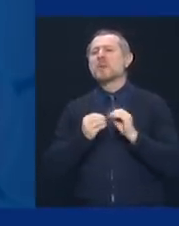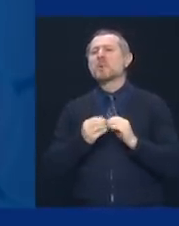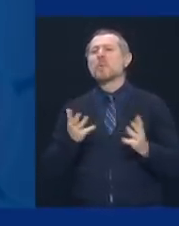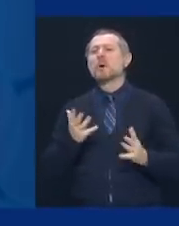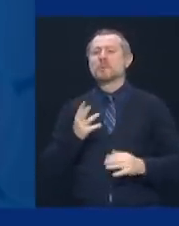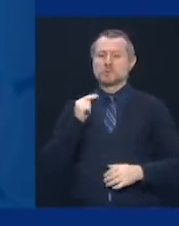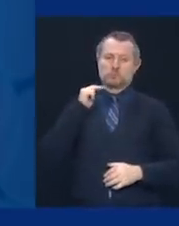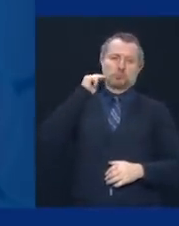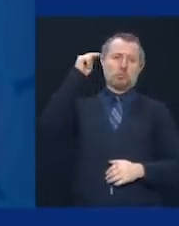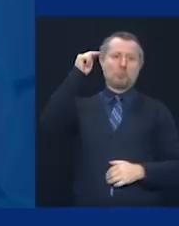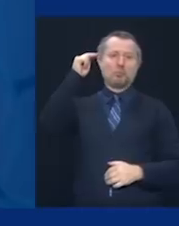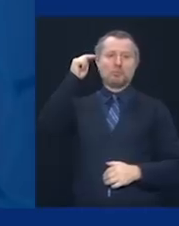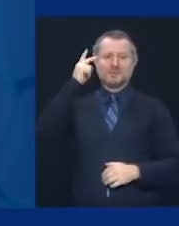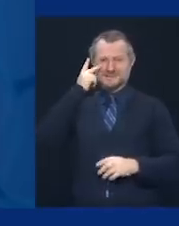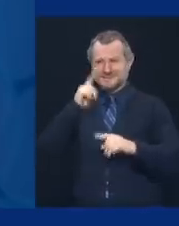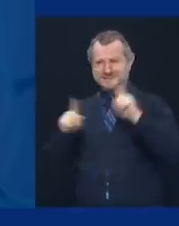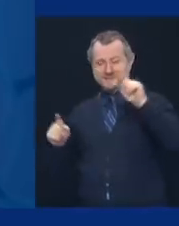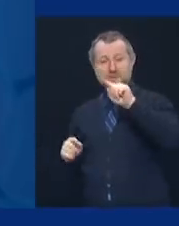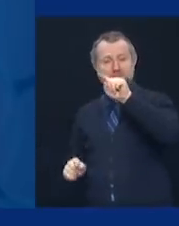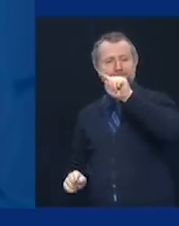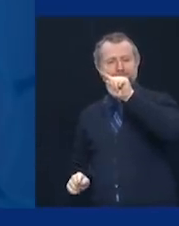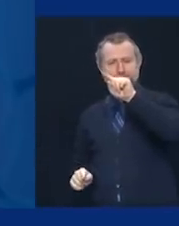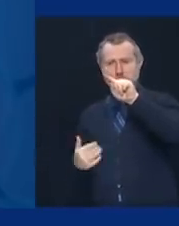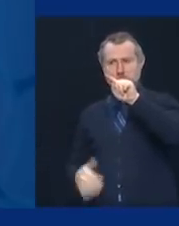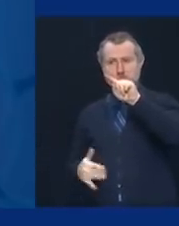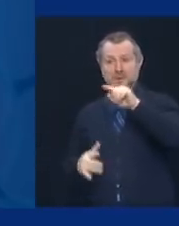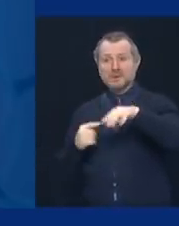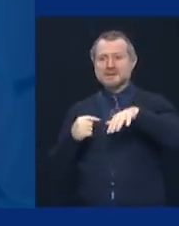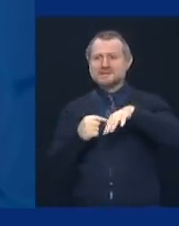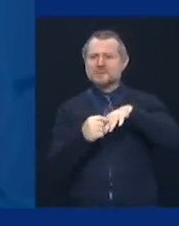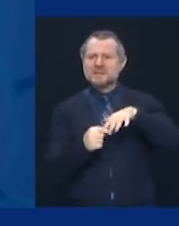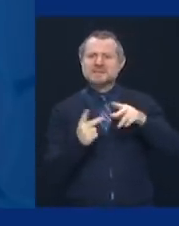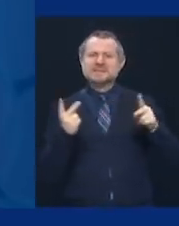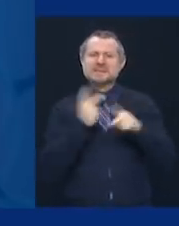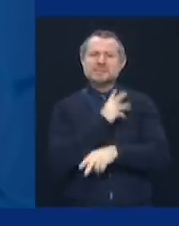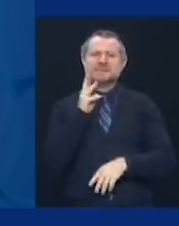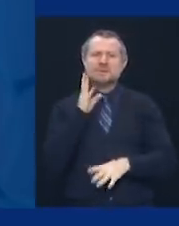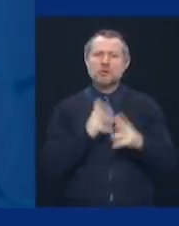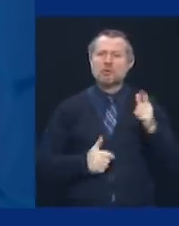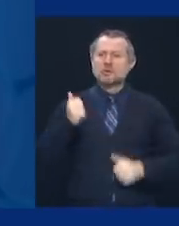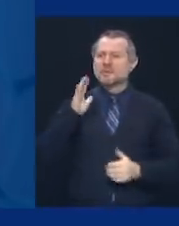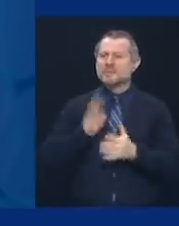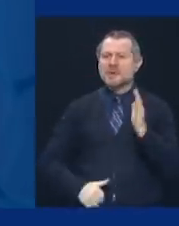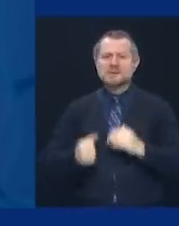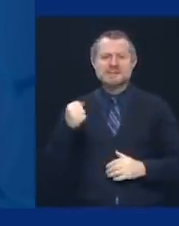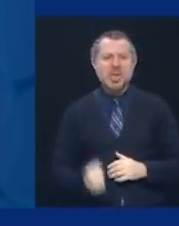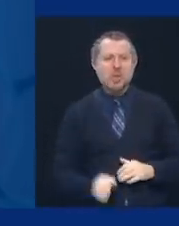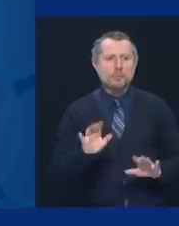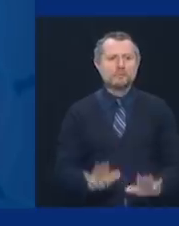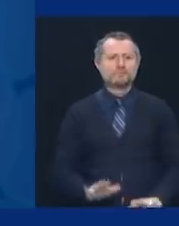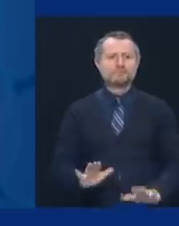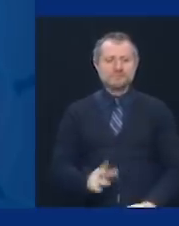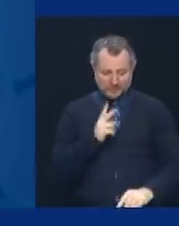almost 6 times the Southern Tier. So Finger Lakes, it's not